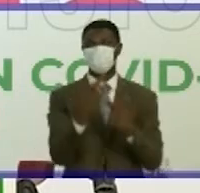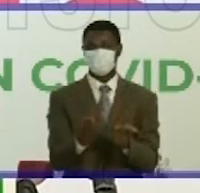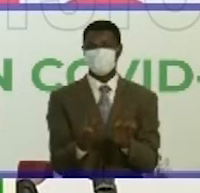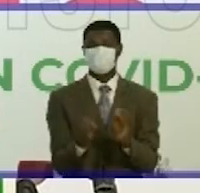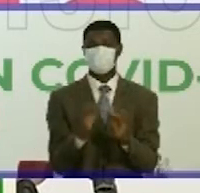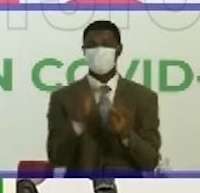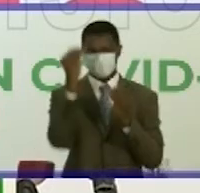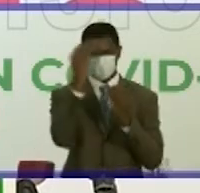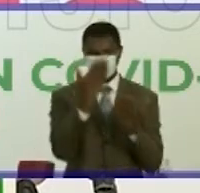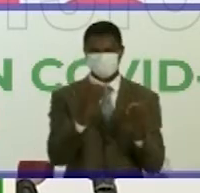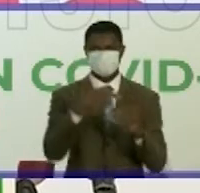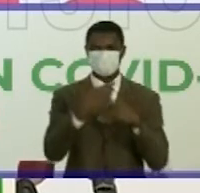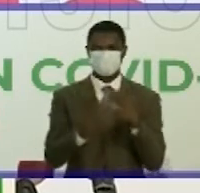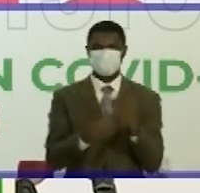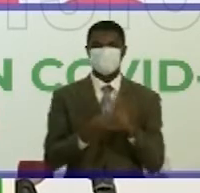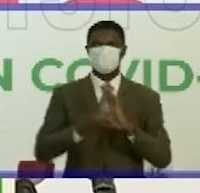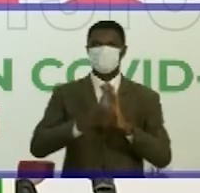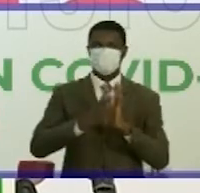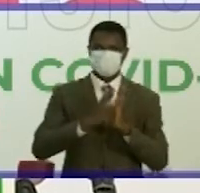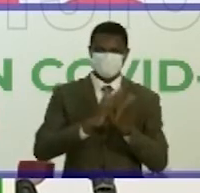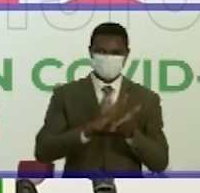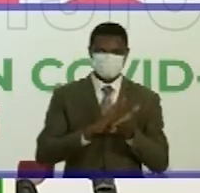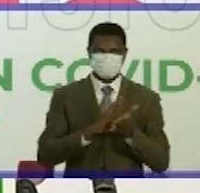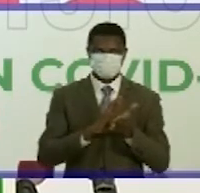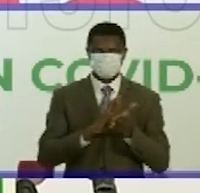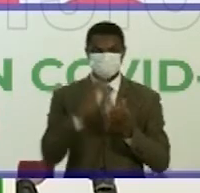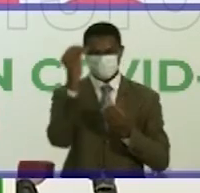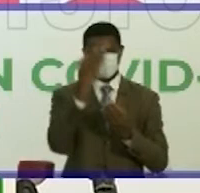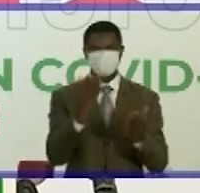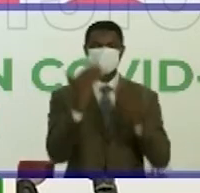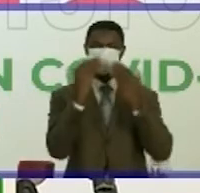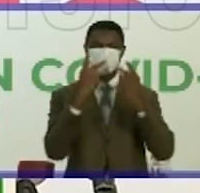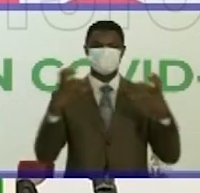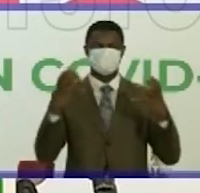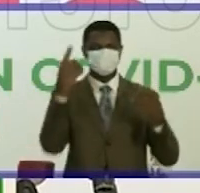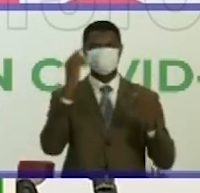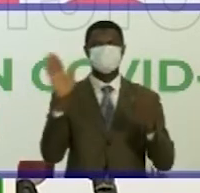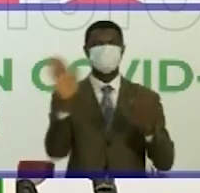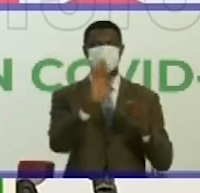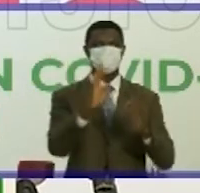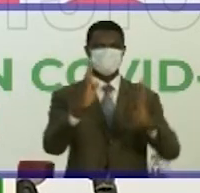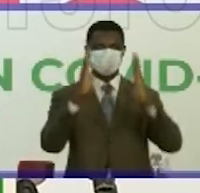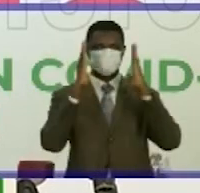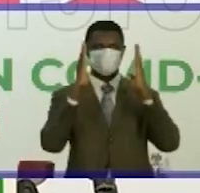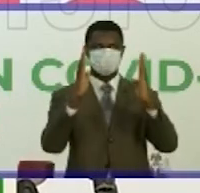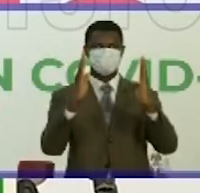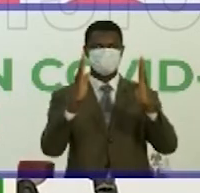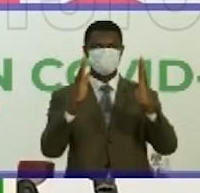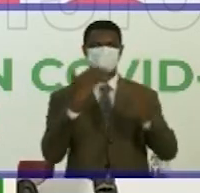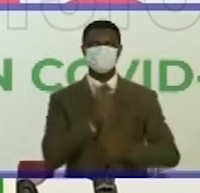the revised guidelines. I thank you so much for your kind attention, and have a good